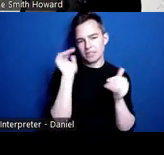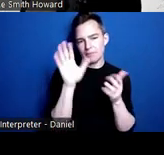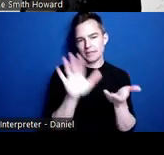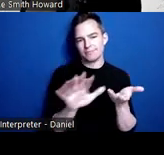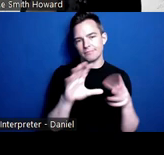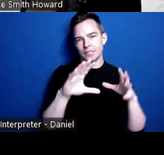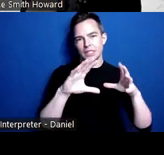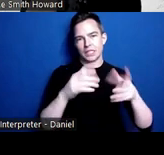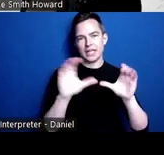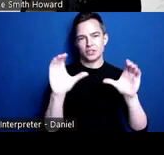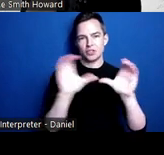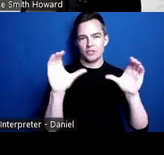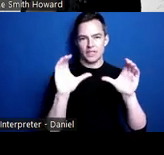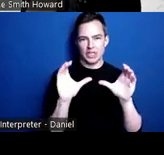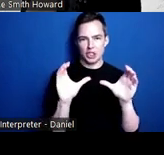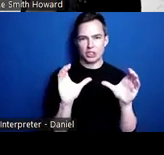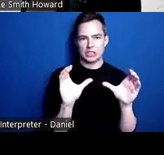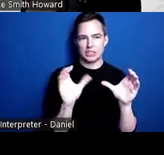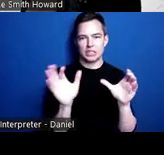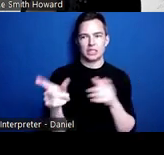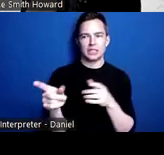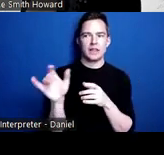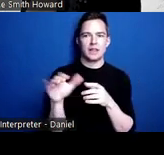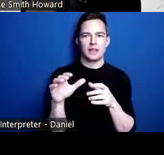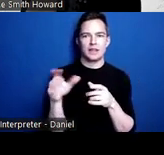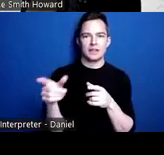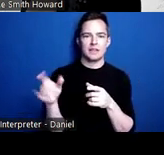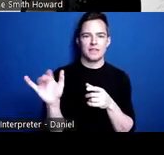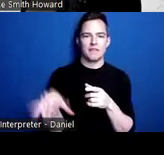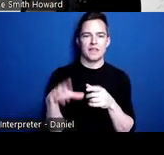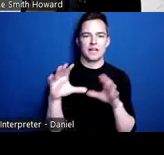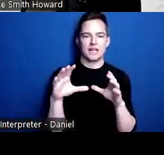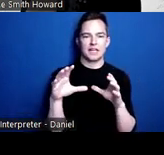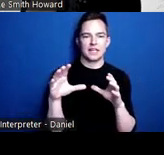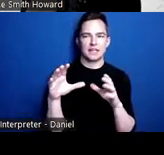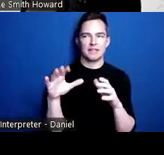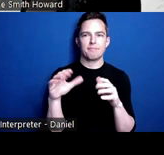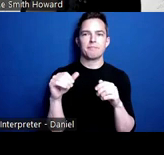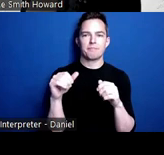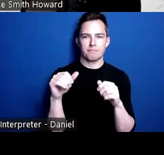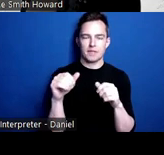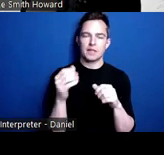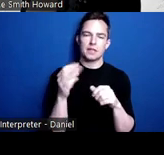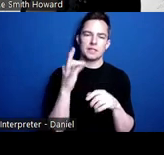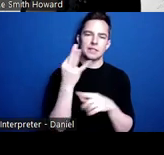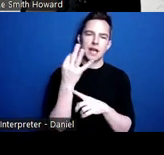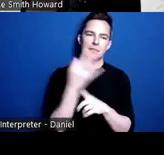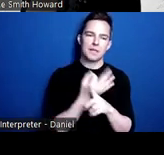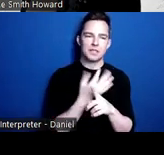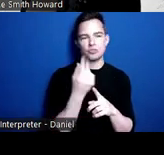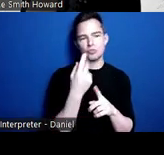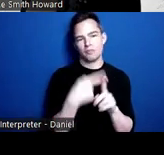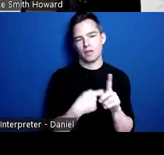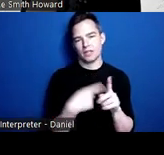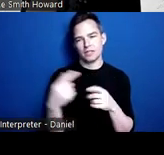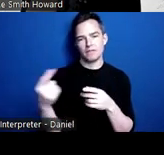class certification would be coming in the next, 9 to 12 months. And these